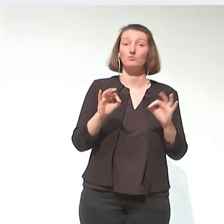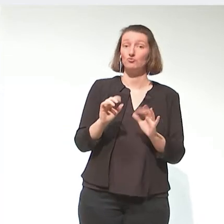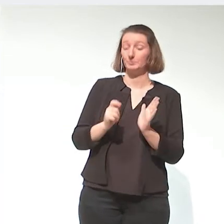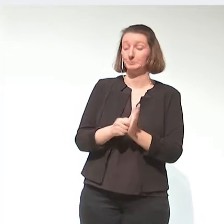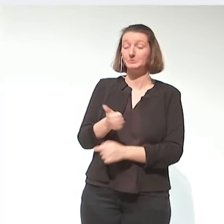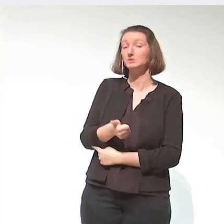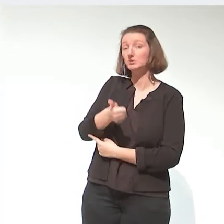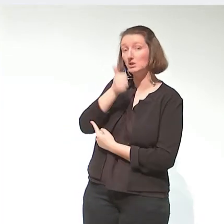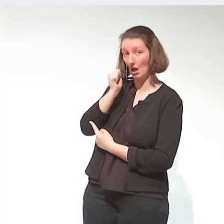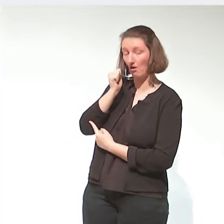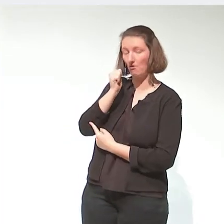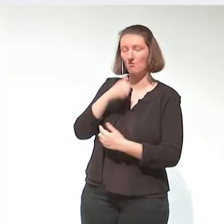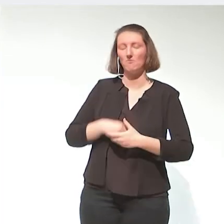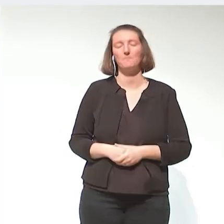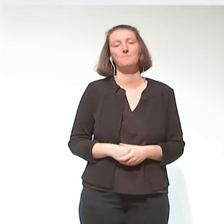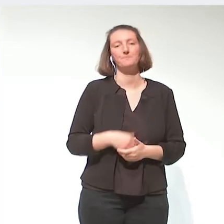1,300,000